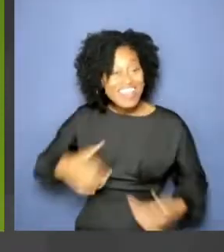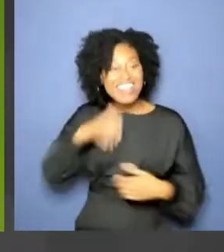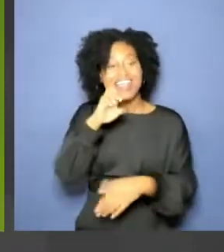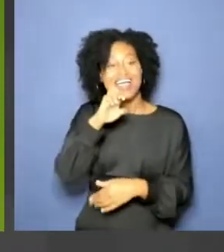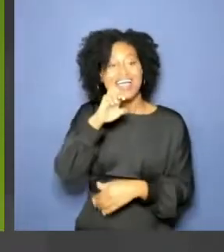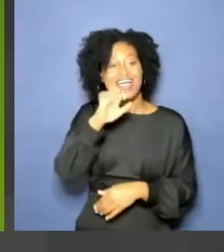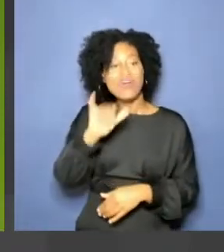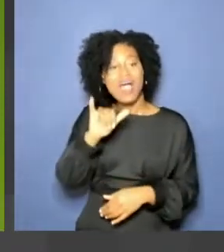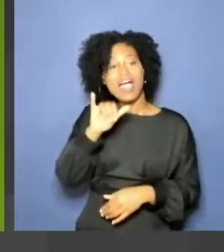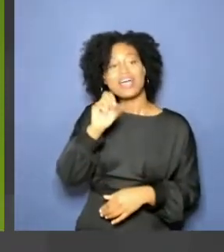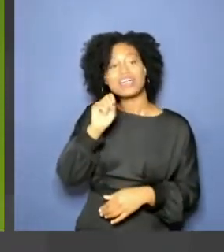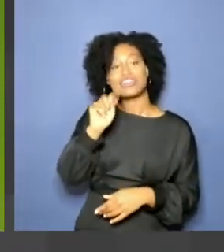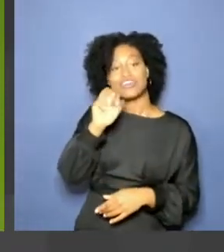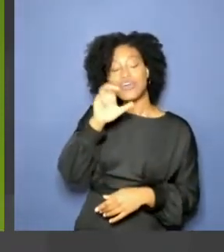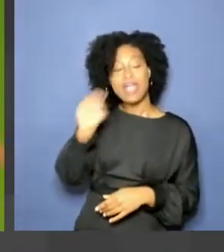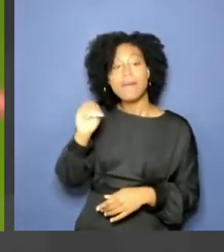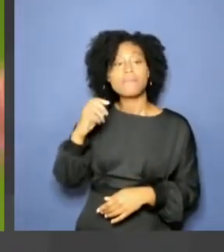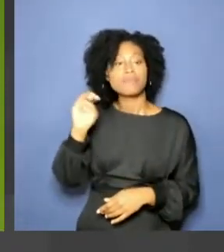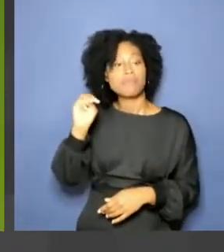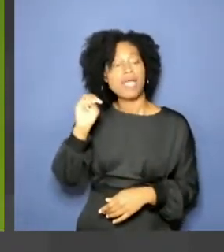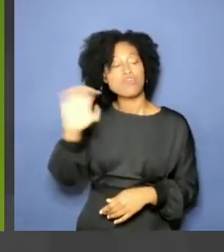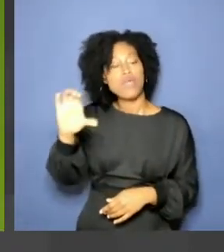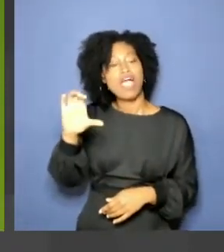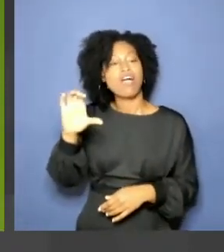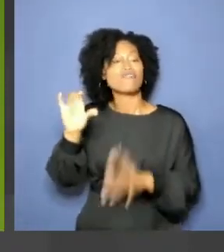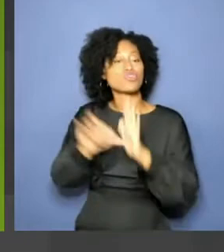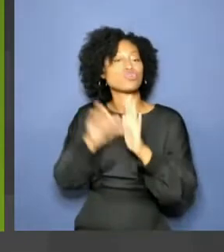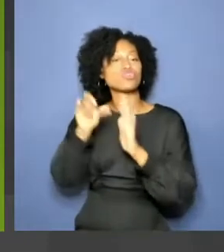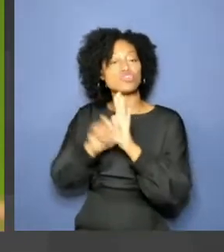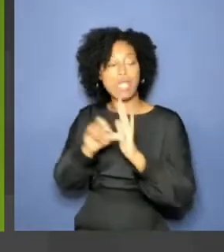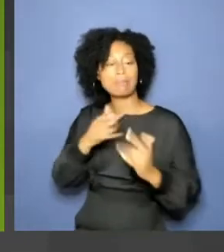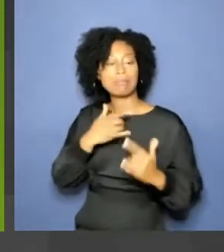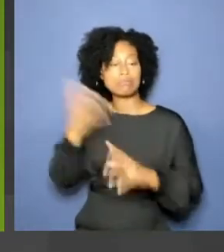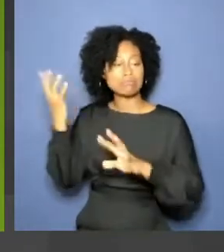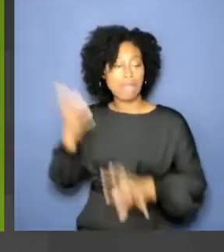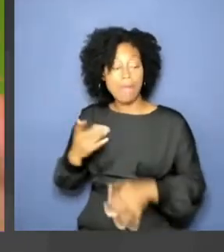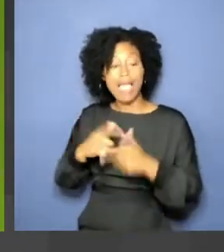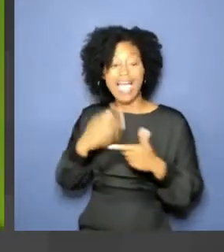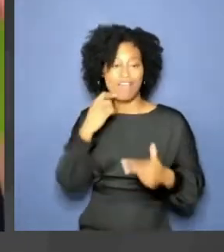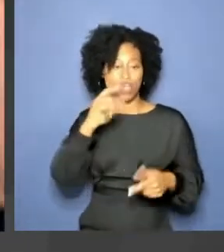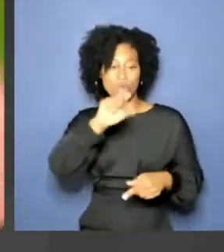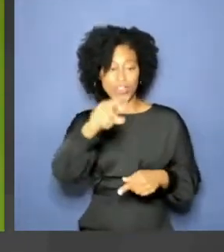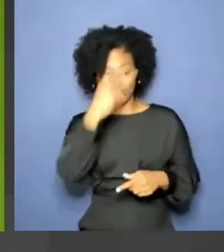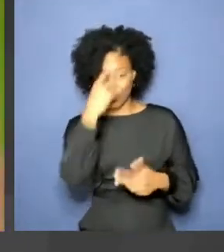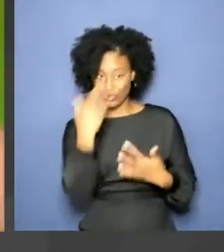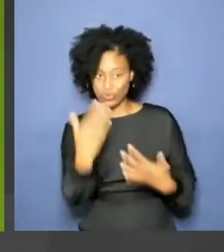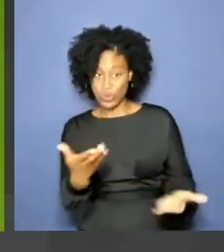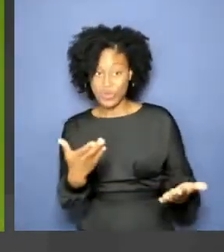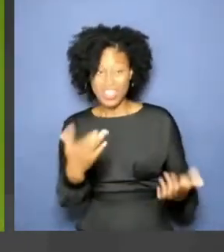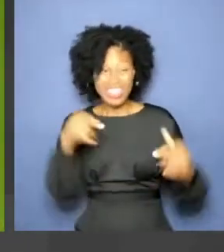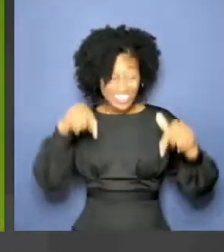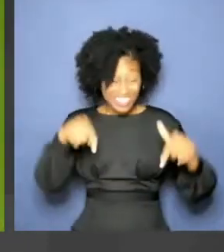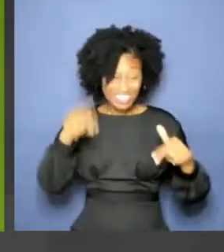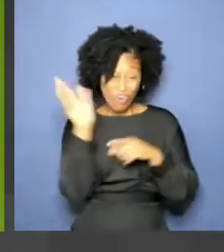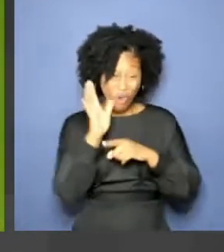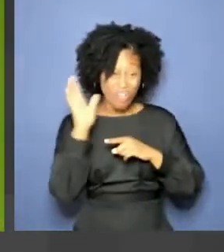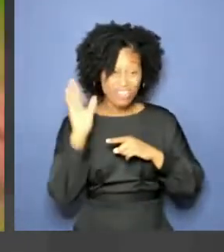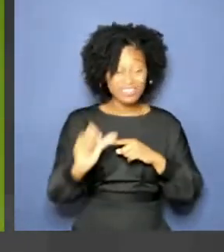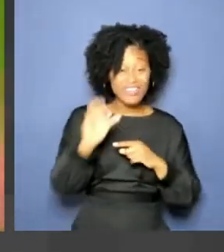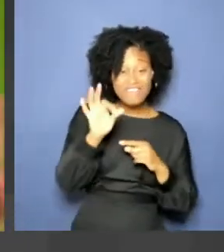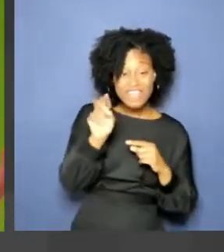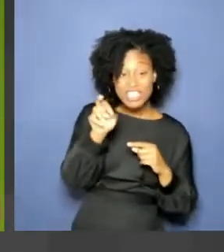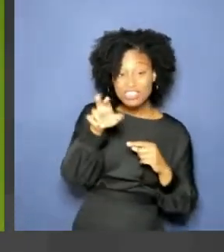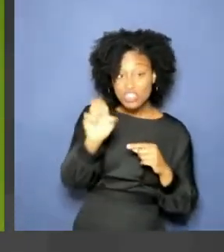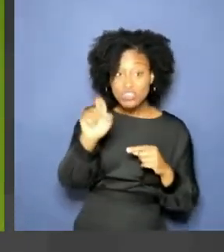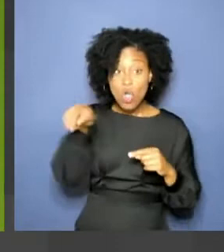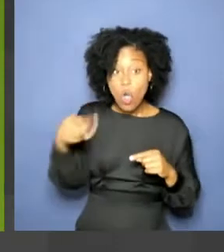EYStream, a Minecraft YouTuber, and I've got a question for you. Are these awesome features just